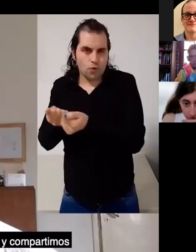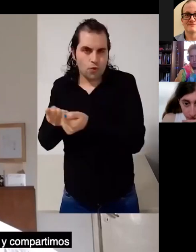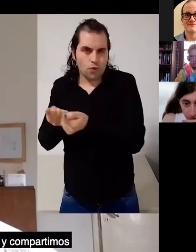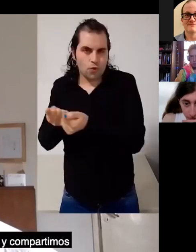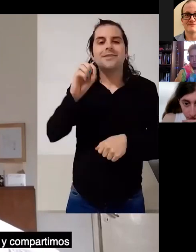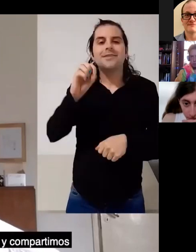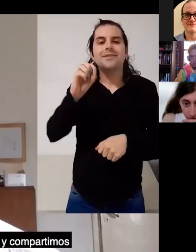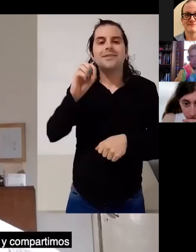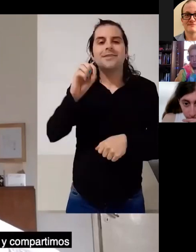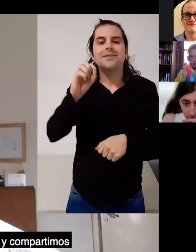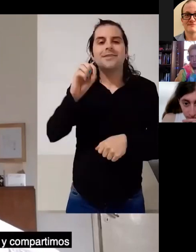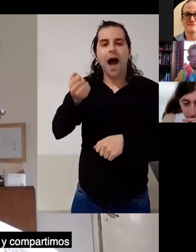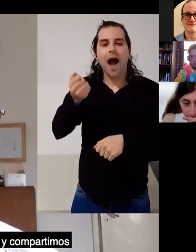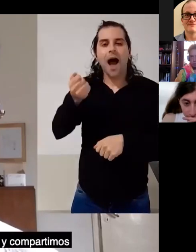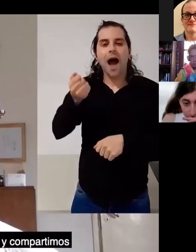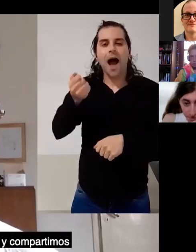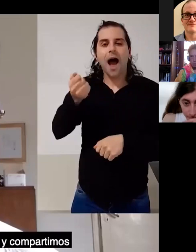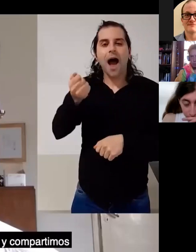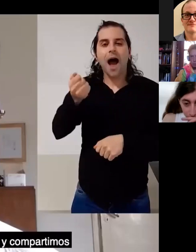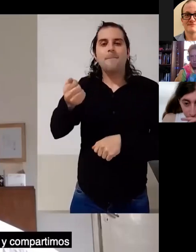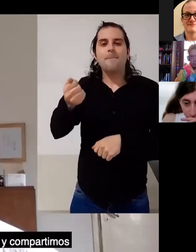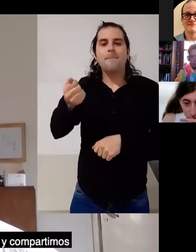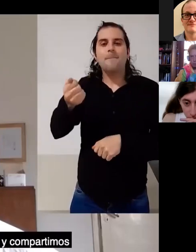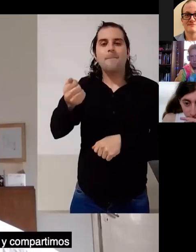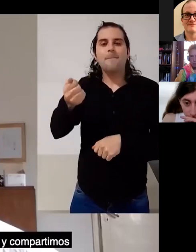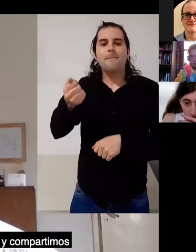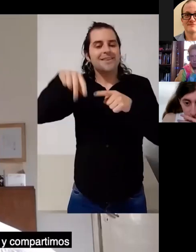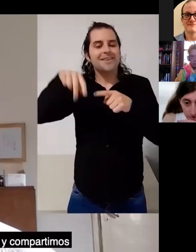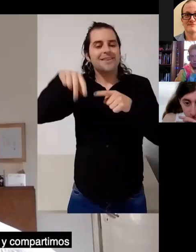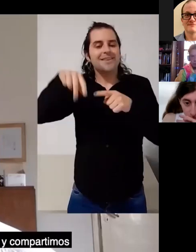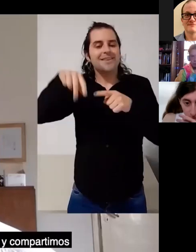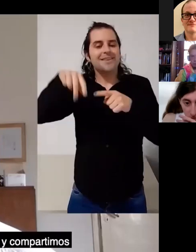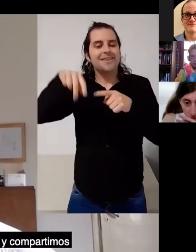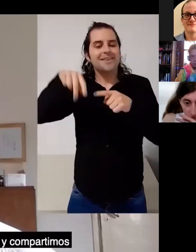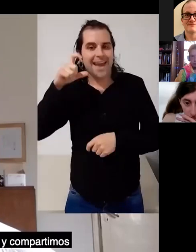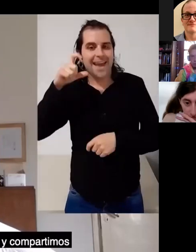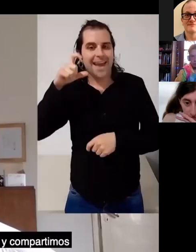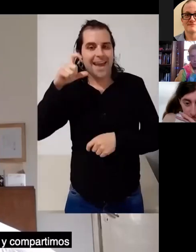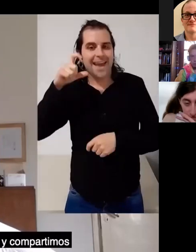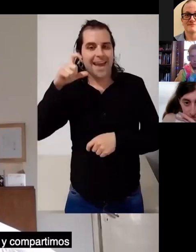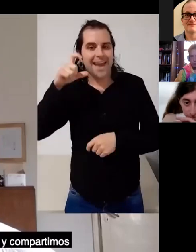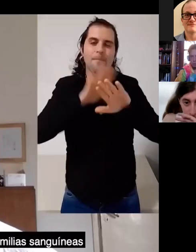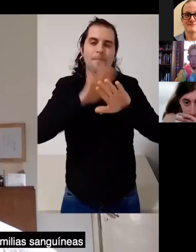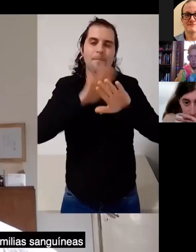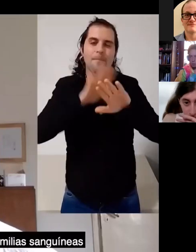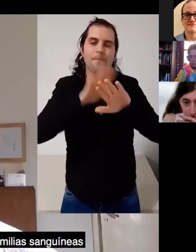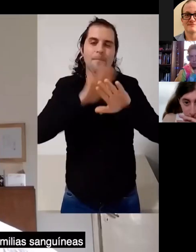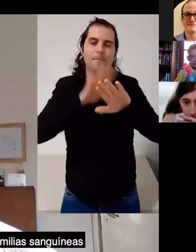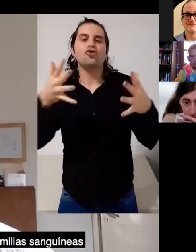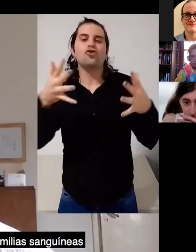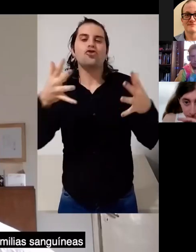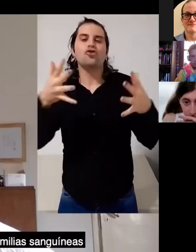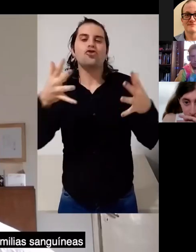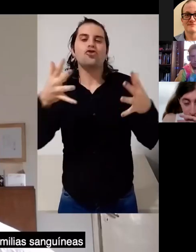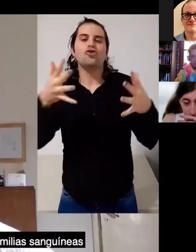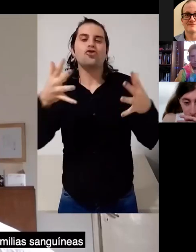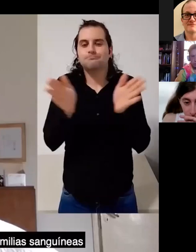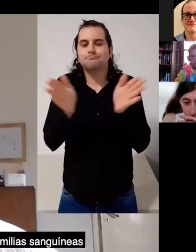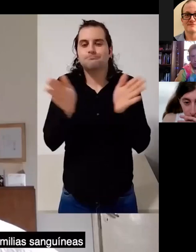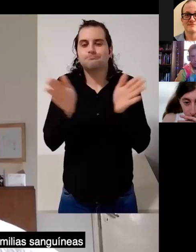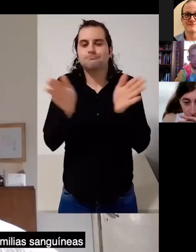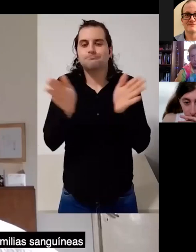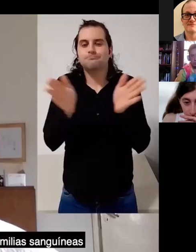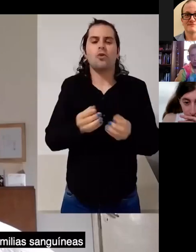call this el apañe, as in we are all together and we help each other. So we